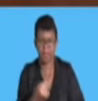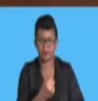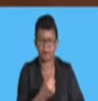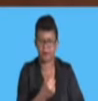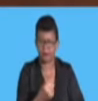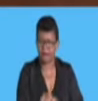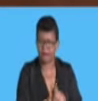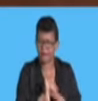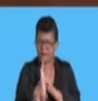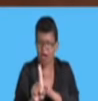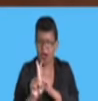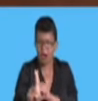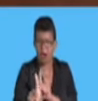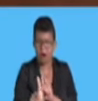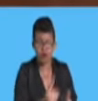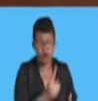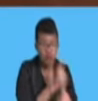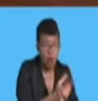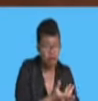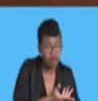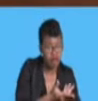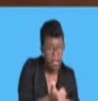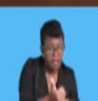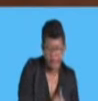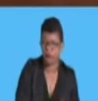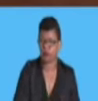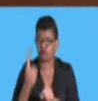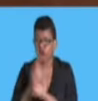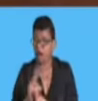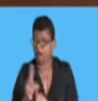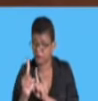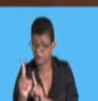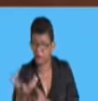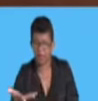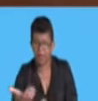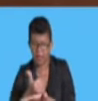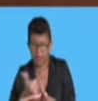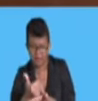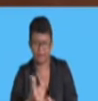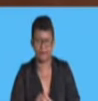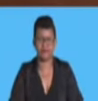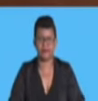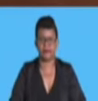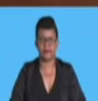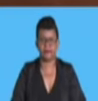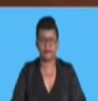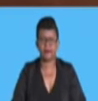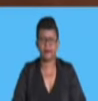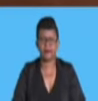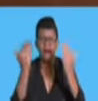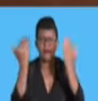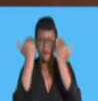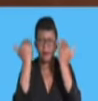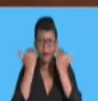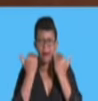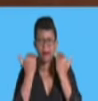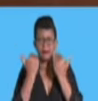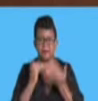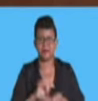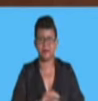action for dialogue, understanding, or mutual respect for one another. Madam Speaker, earlier in the day, before